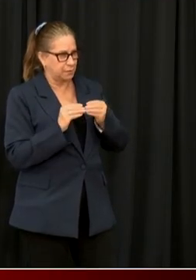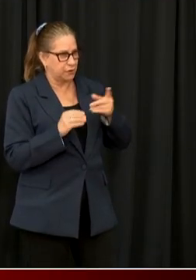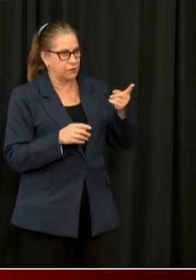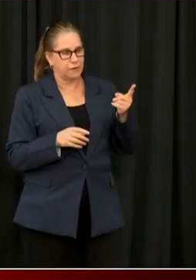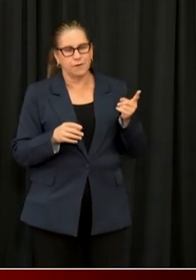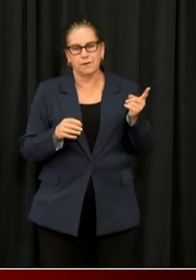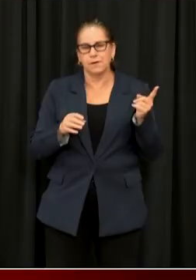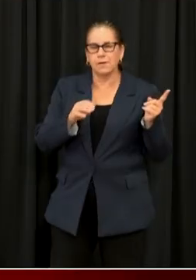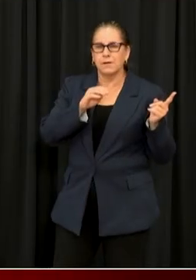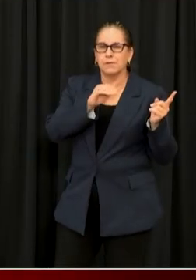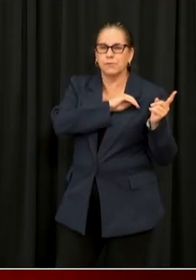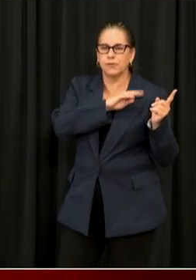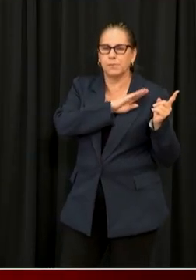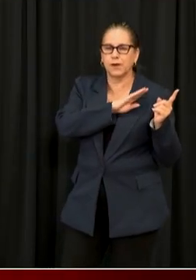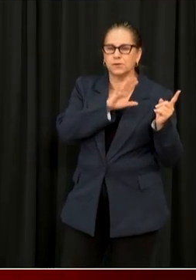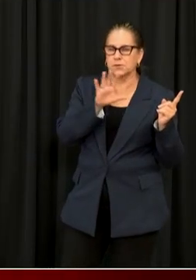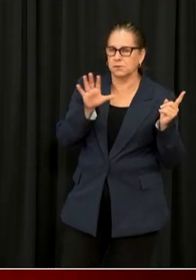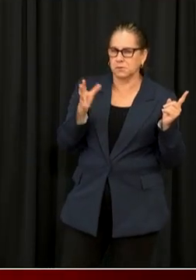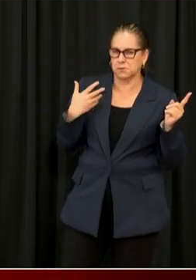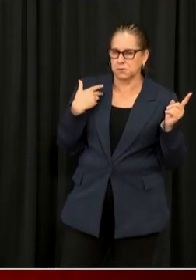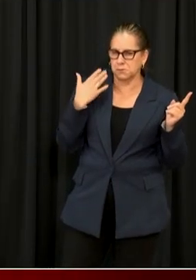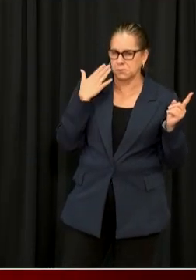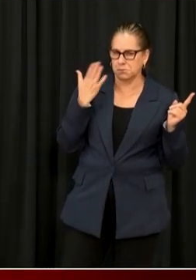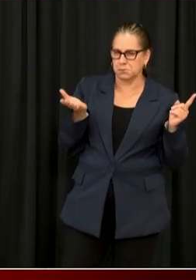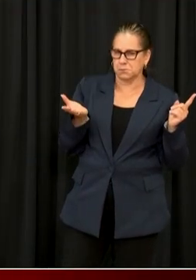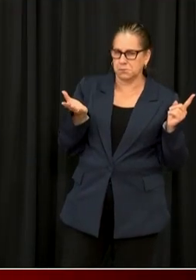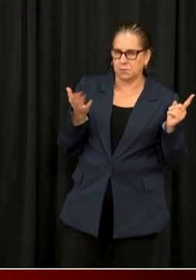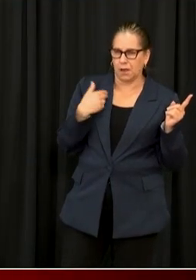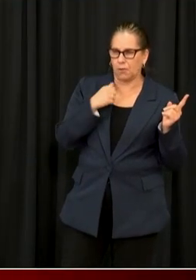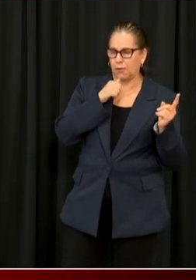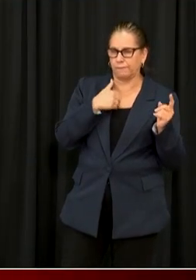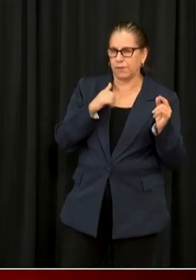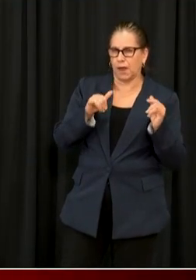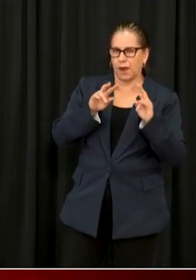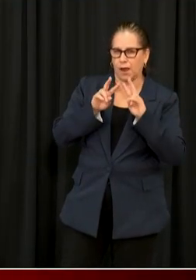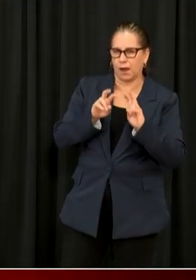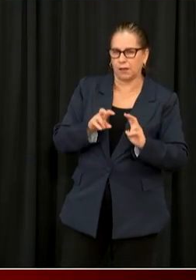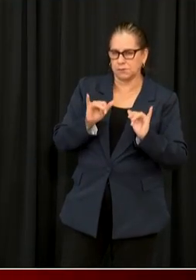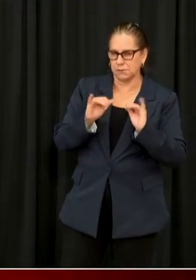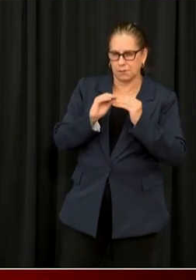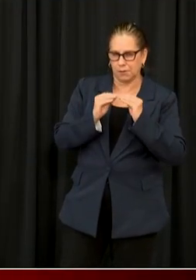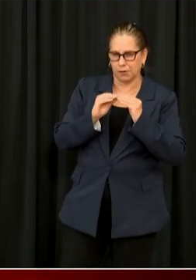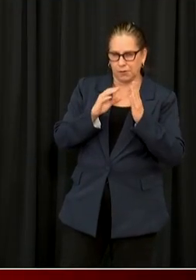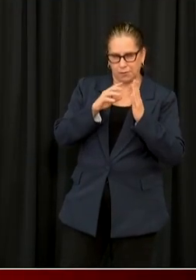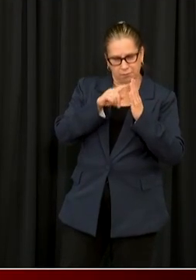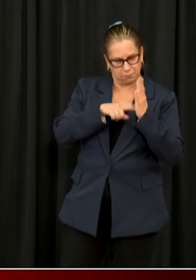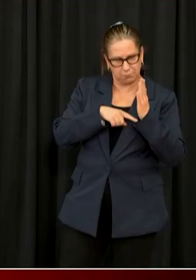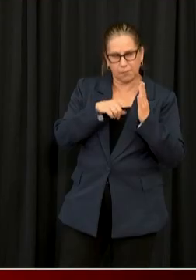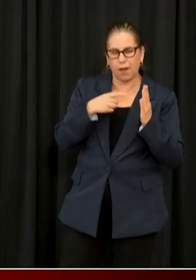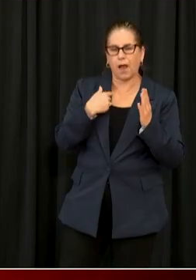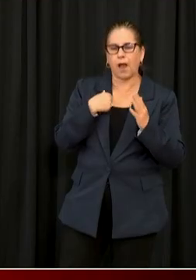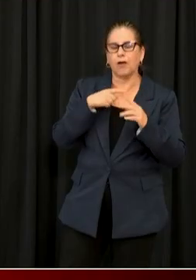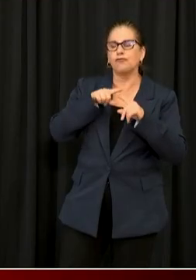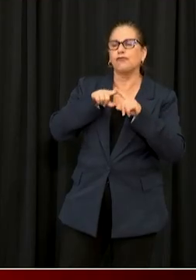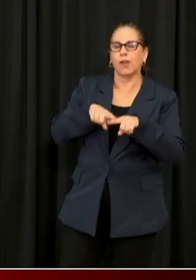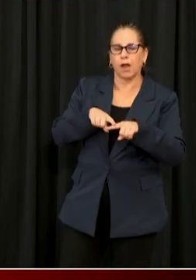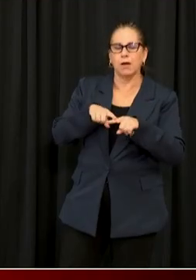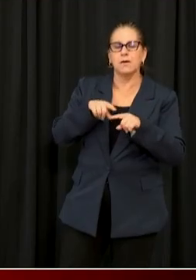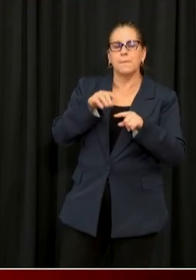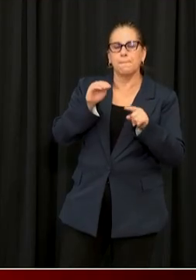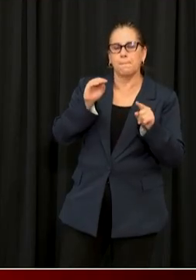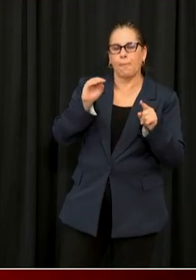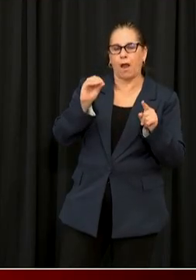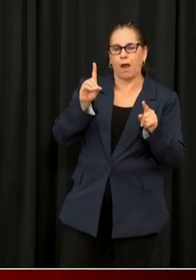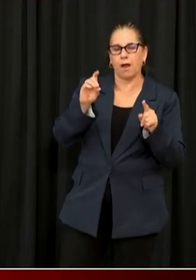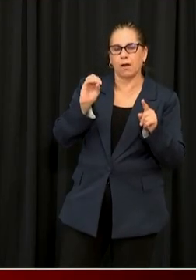that? I don't know that I have an analysis, Paul, other than to say we have relied on a number of models, and they are